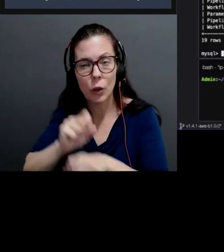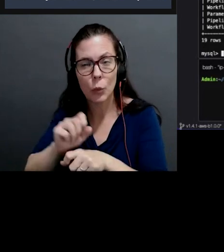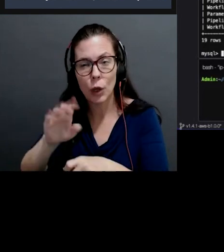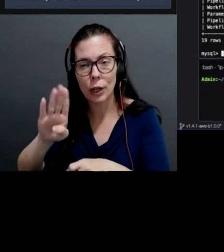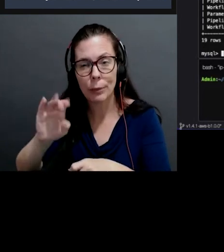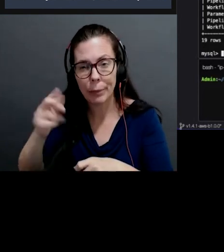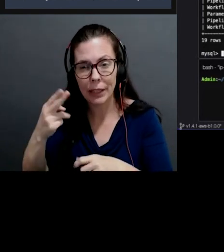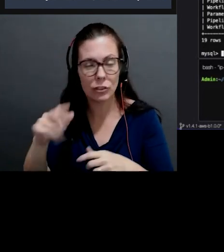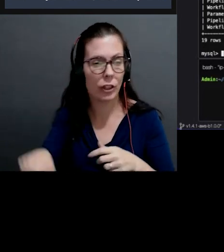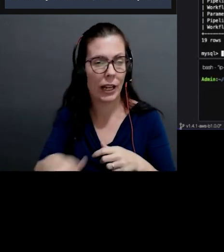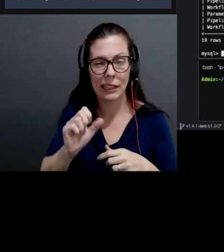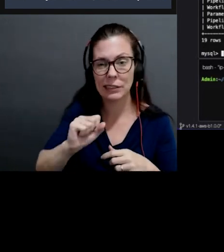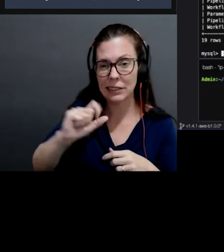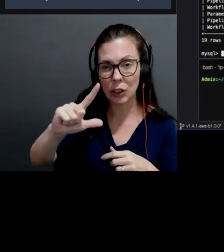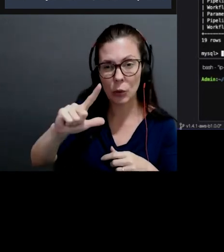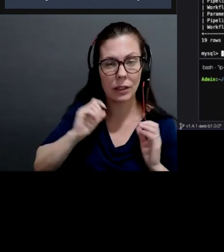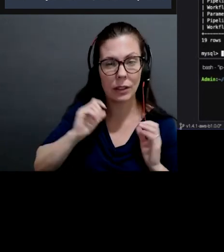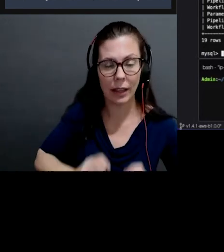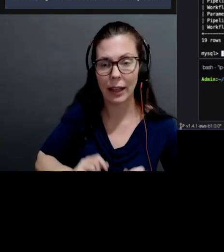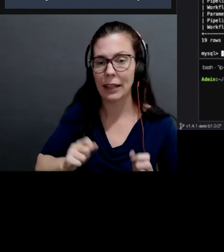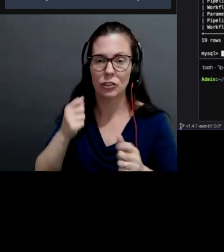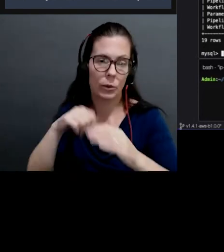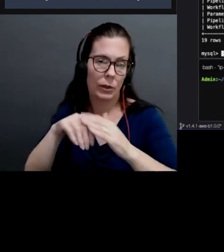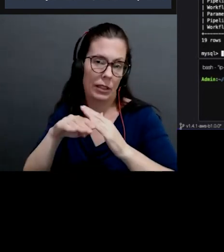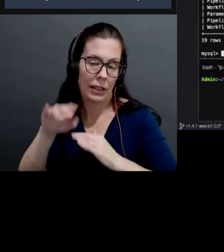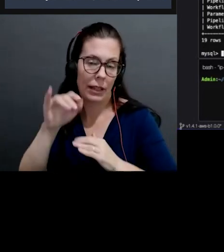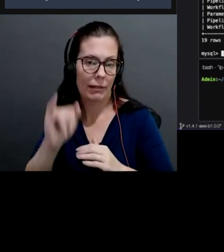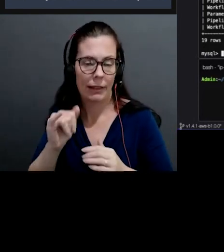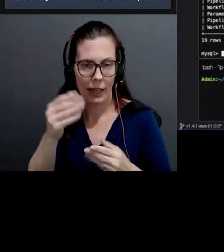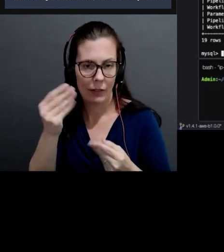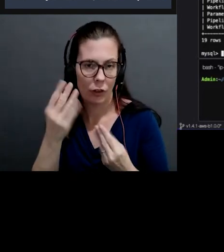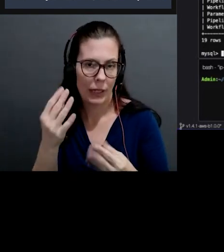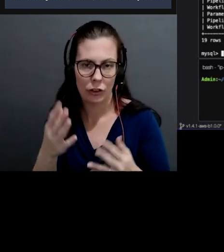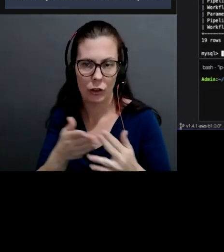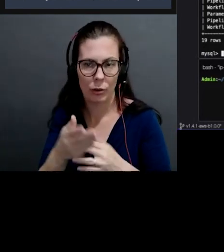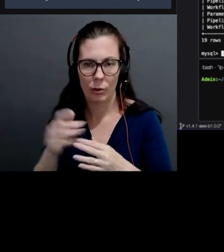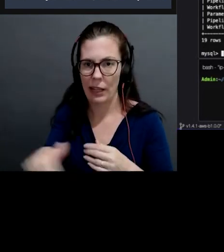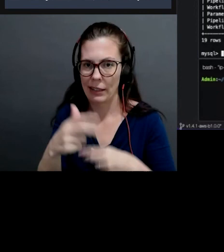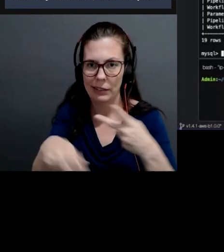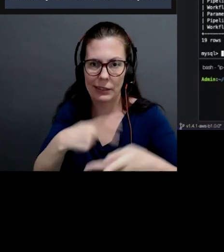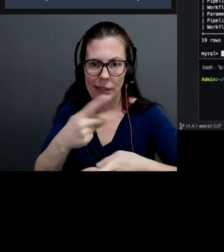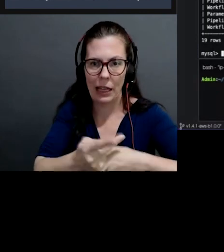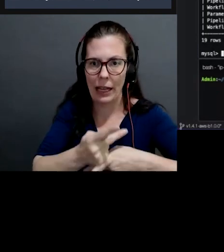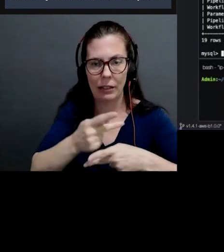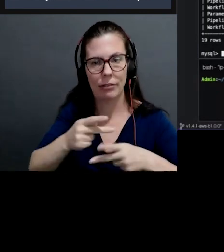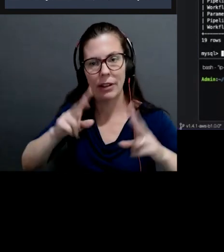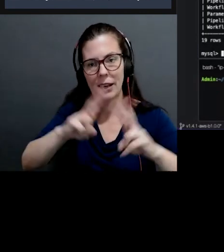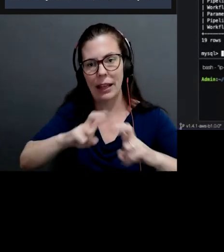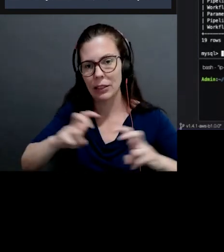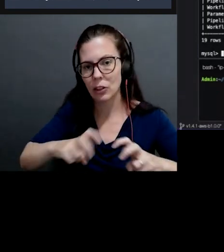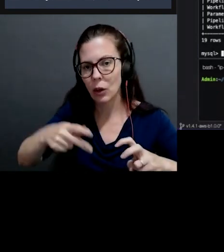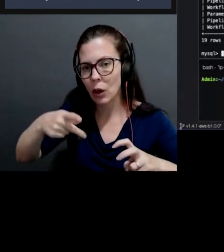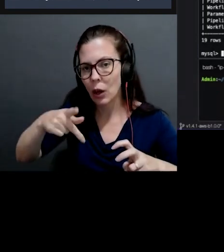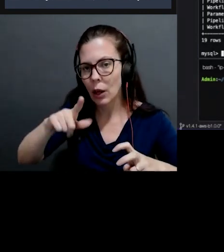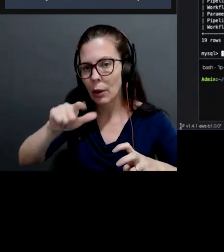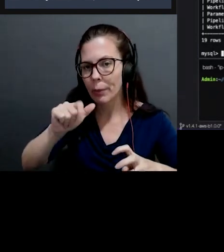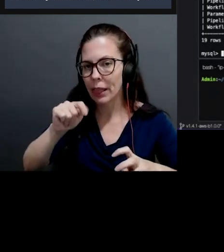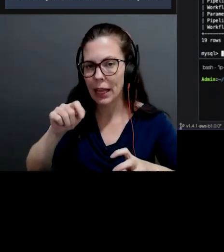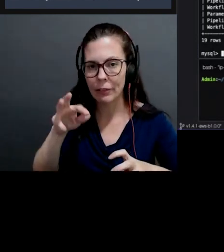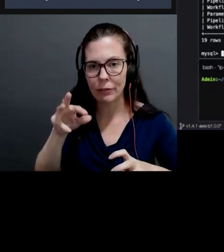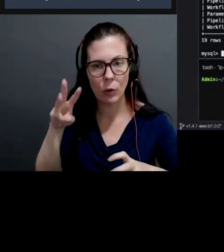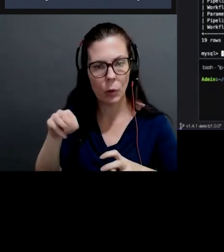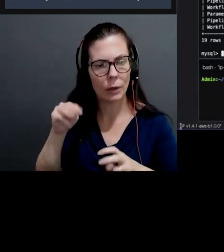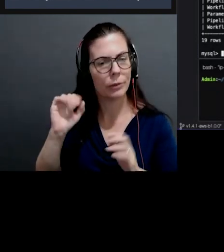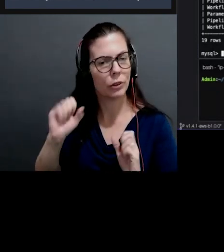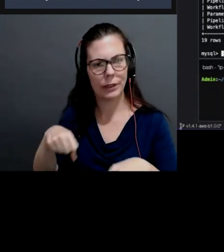RDS and can access this information through any kind of analytical platform. Or you can use Tableau, QuickSight